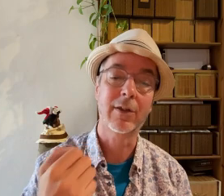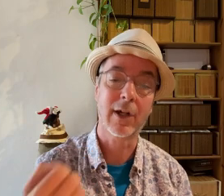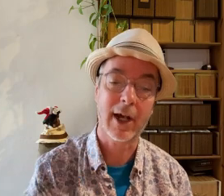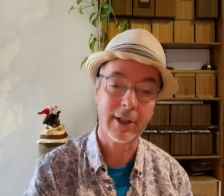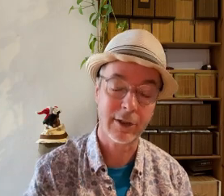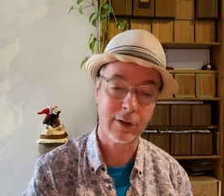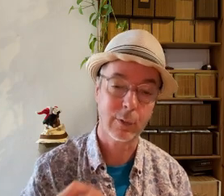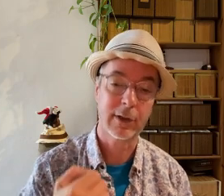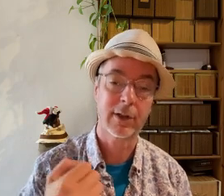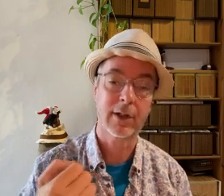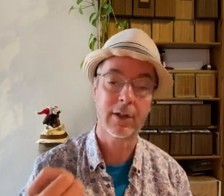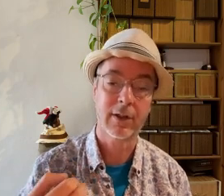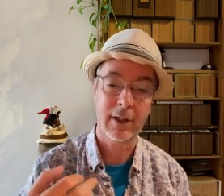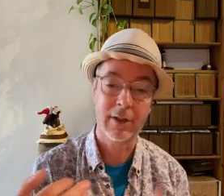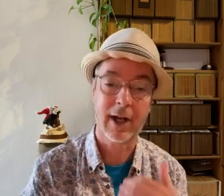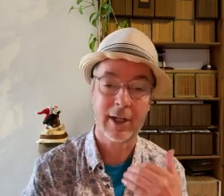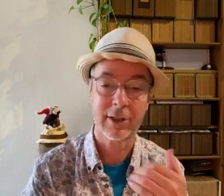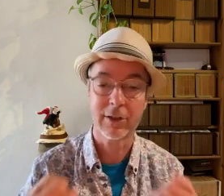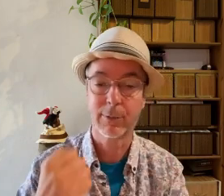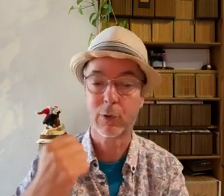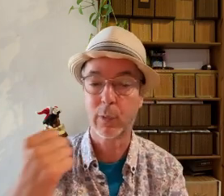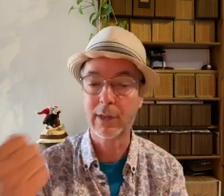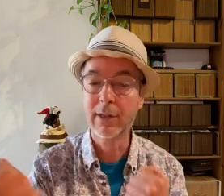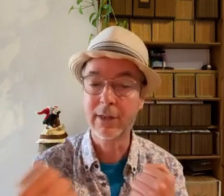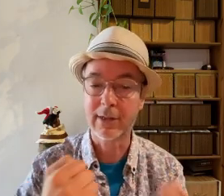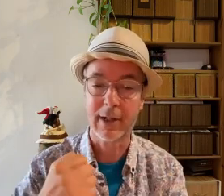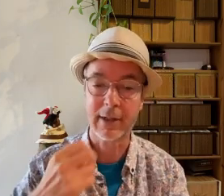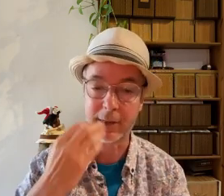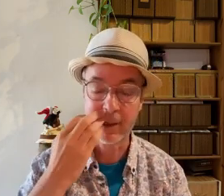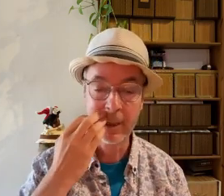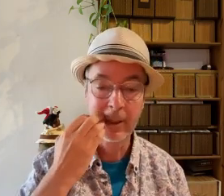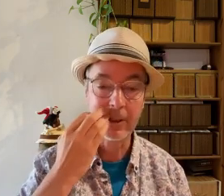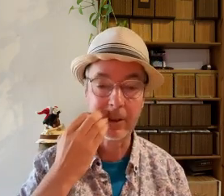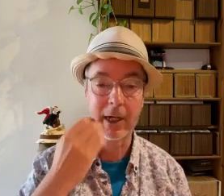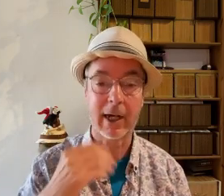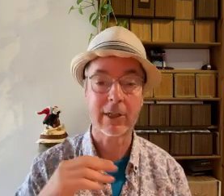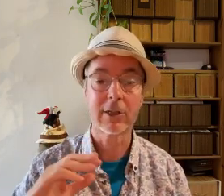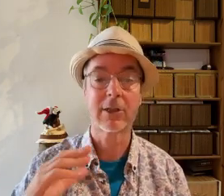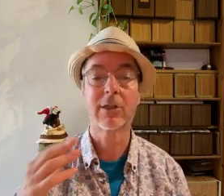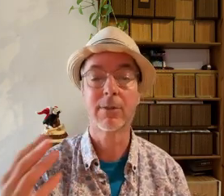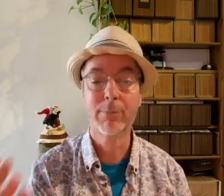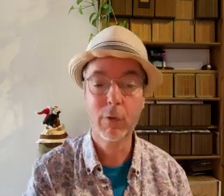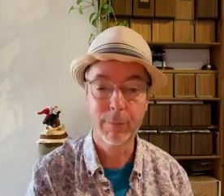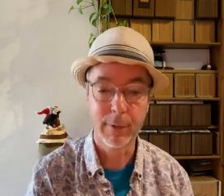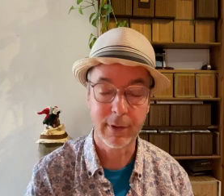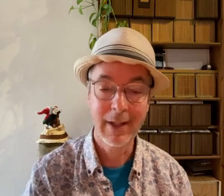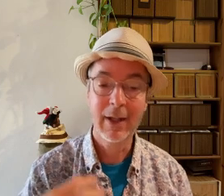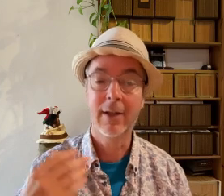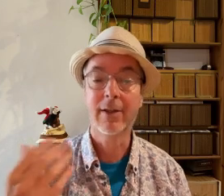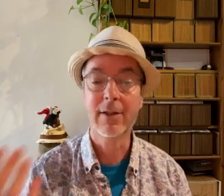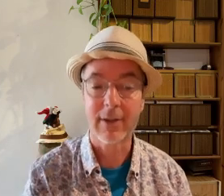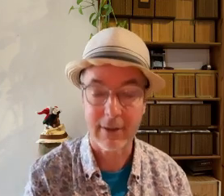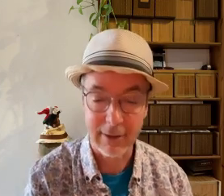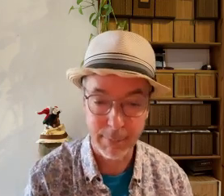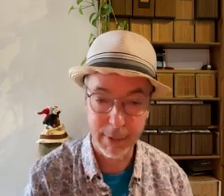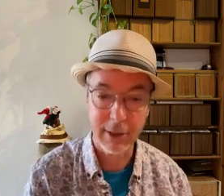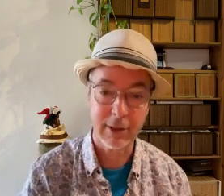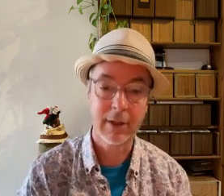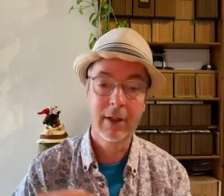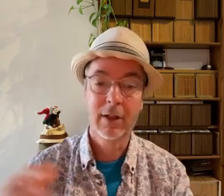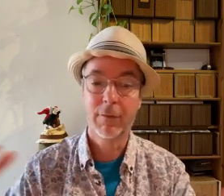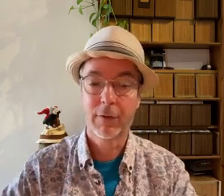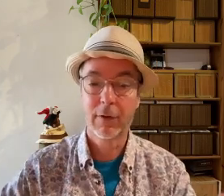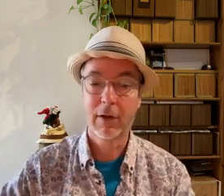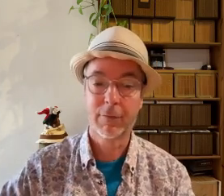with the interactions, with the interactions between these signs. These interactions is the movement. It needs